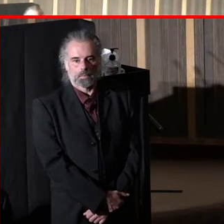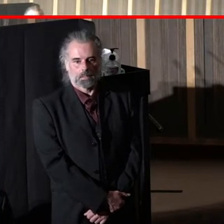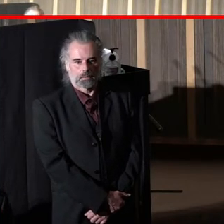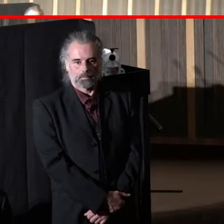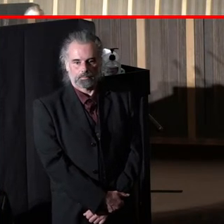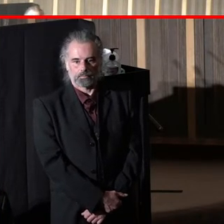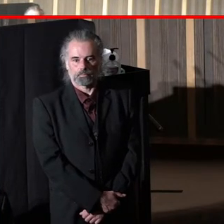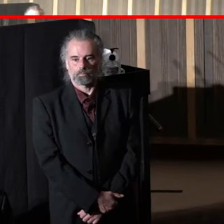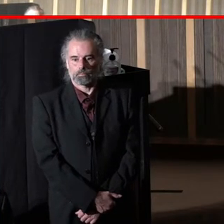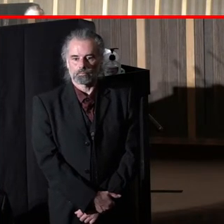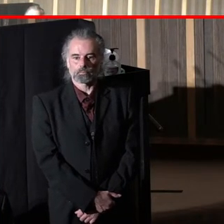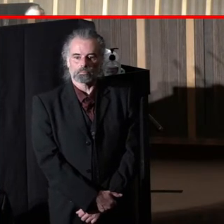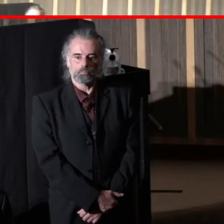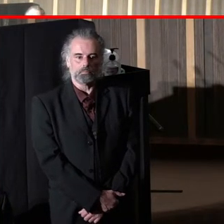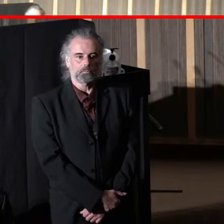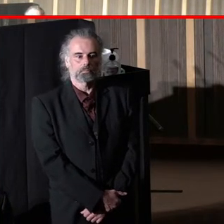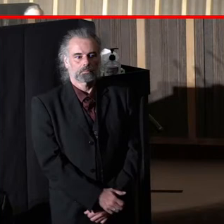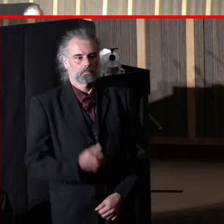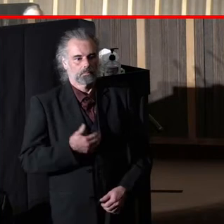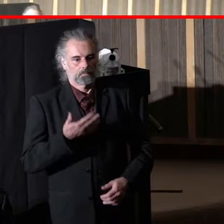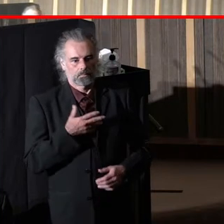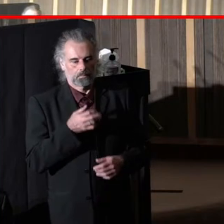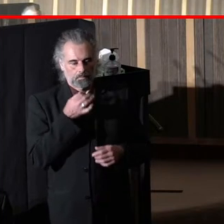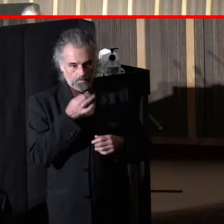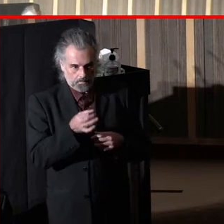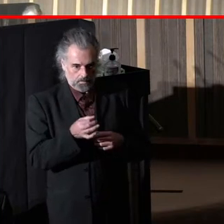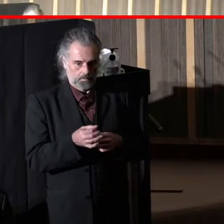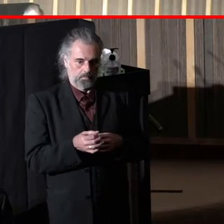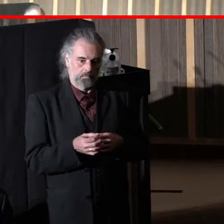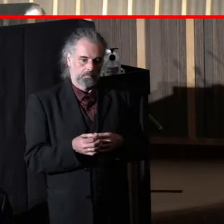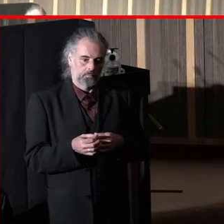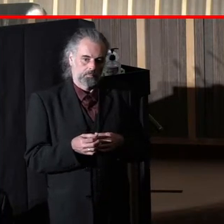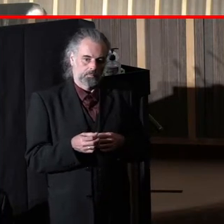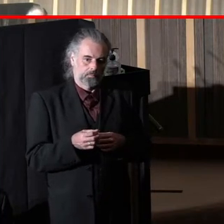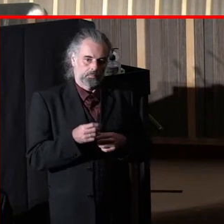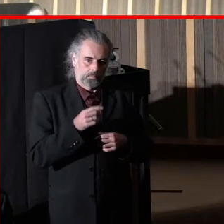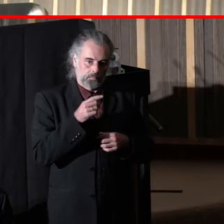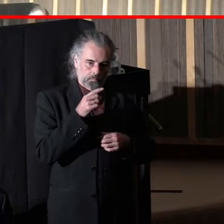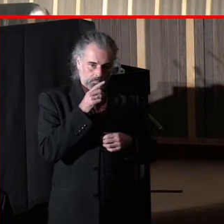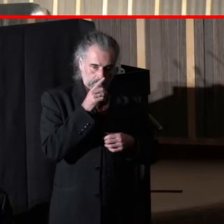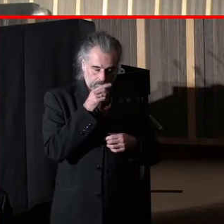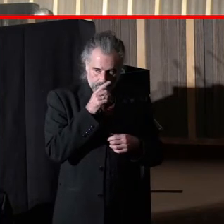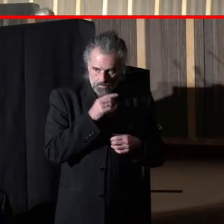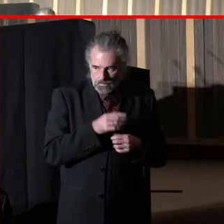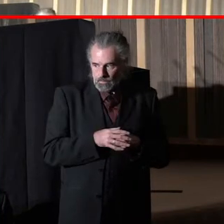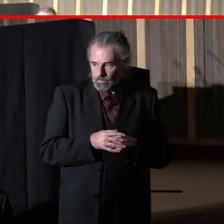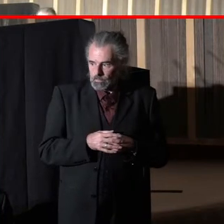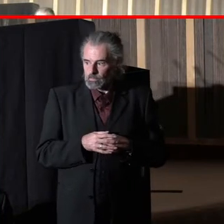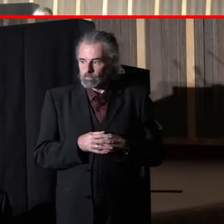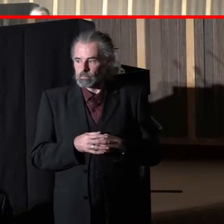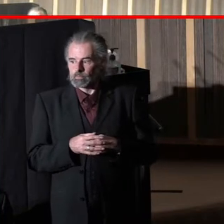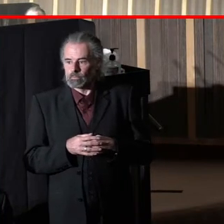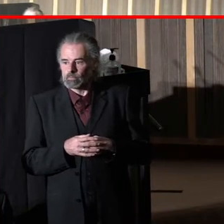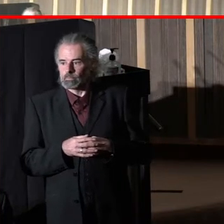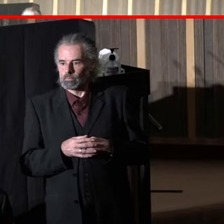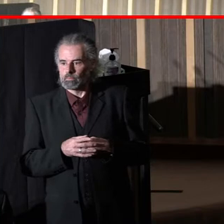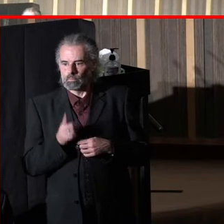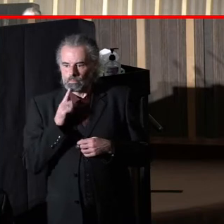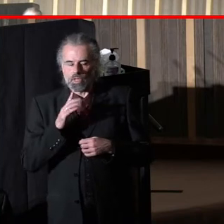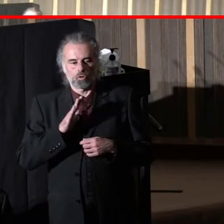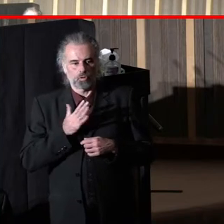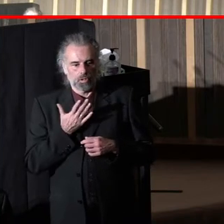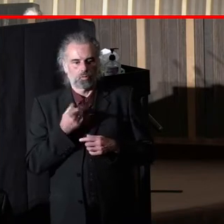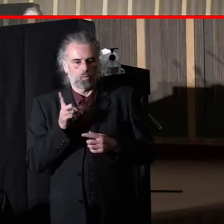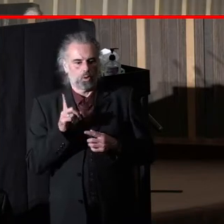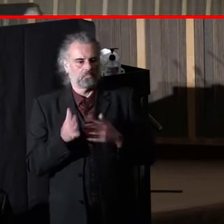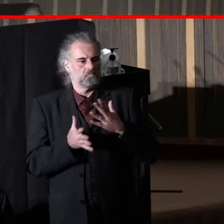Yeah. Okay. So I just wanted to ask, because with the play, I noticed the interest of what